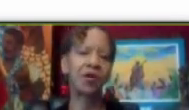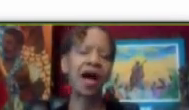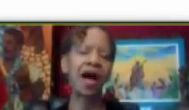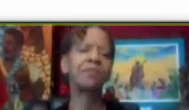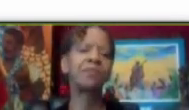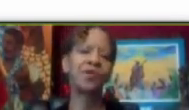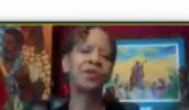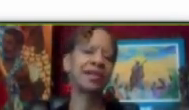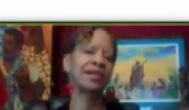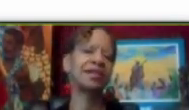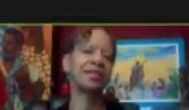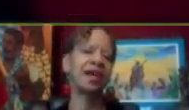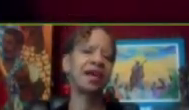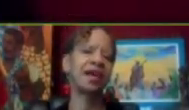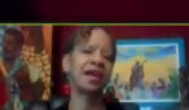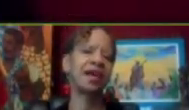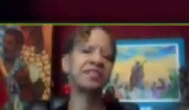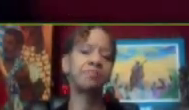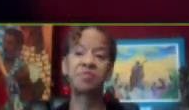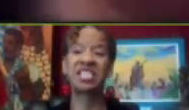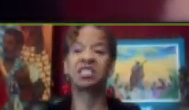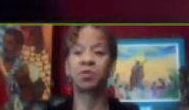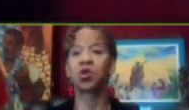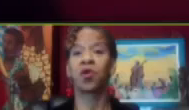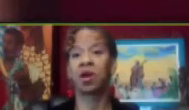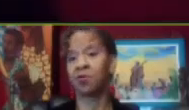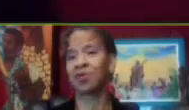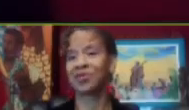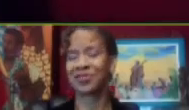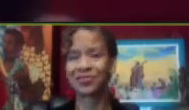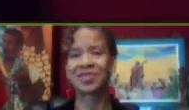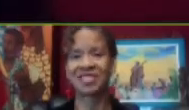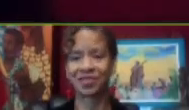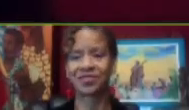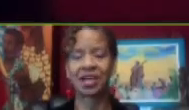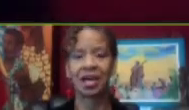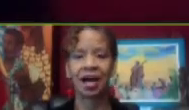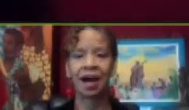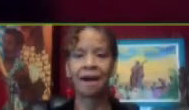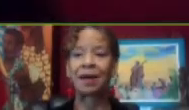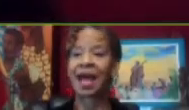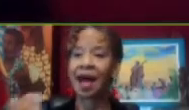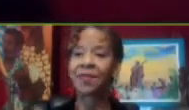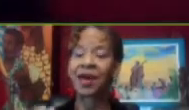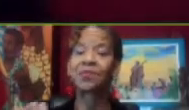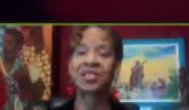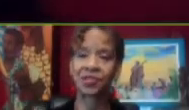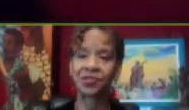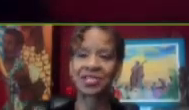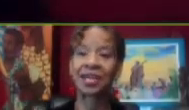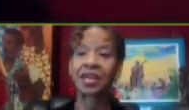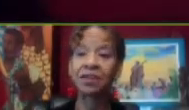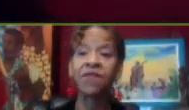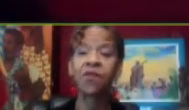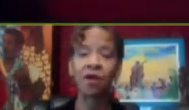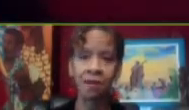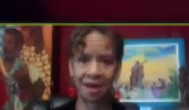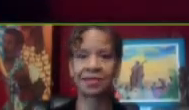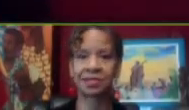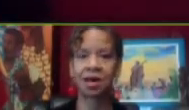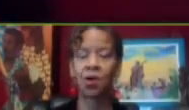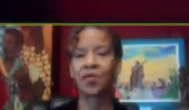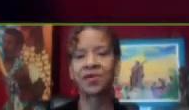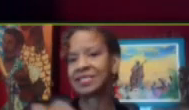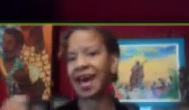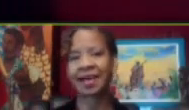we know how important it is that there is a participatory approach to research and how that research can inform